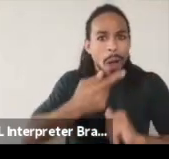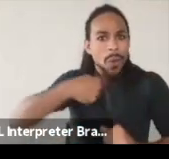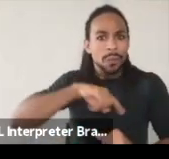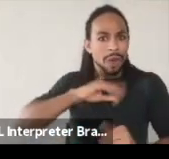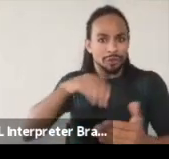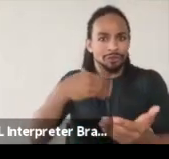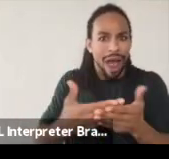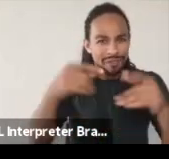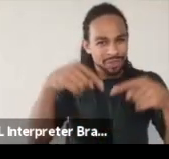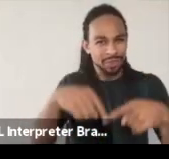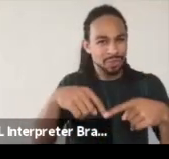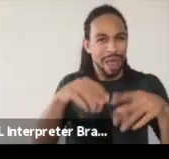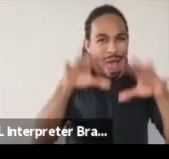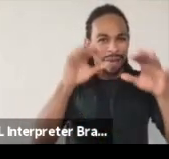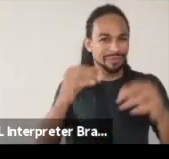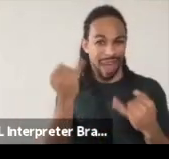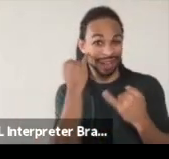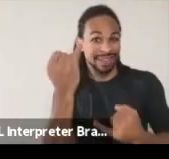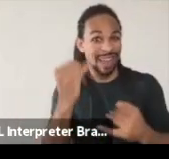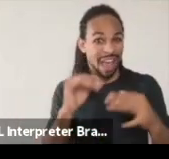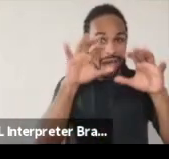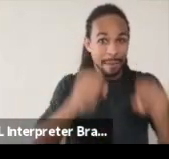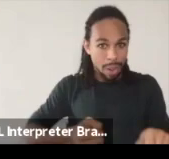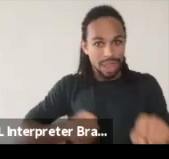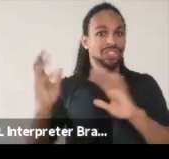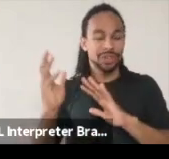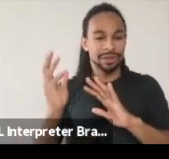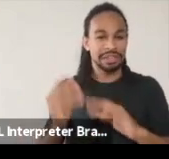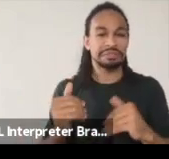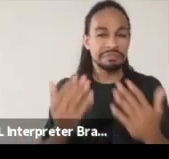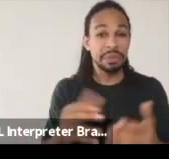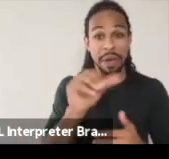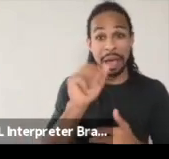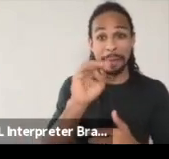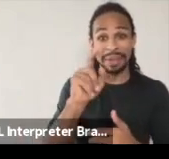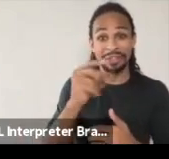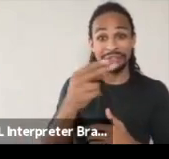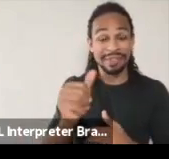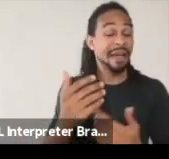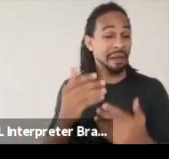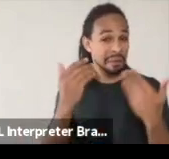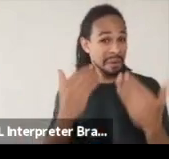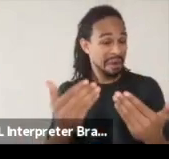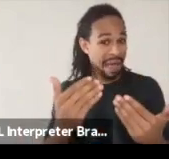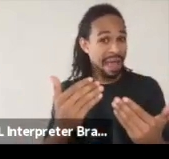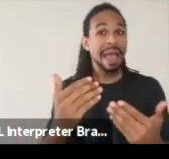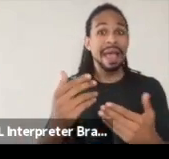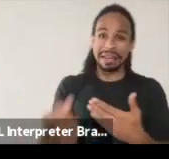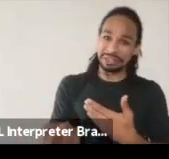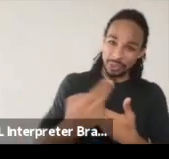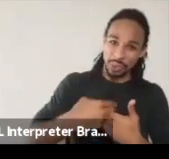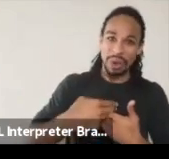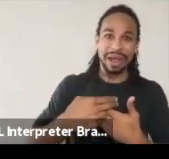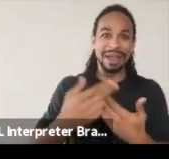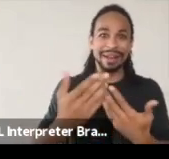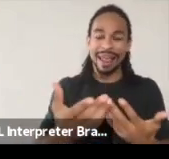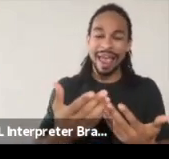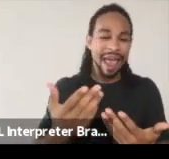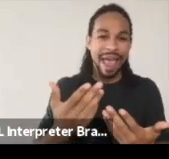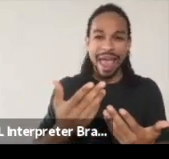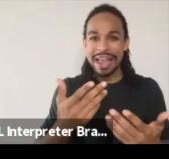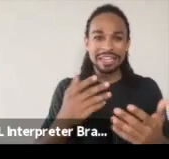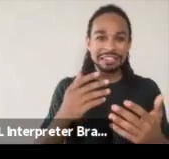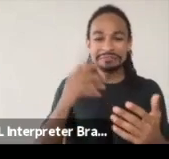So Amita, if you don't mind jumping in and just giving us about 5 minutes of your thinking on how it is that you came to